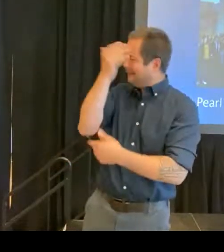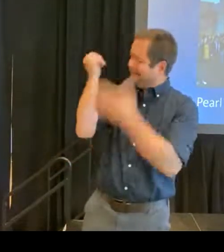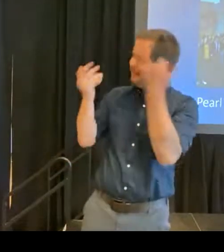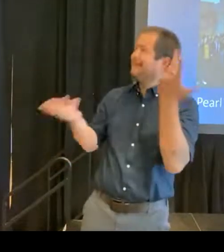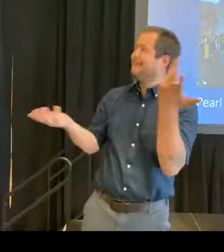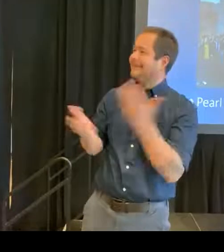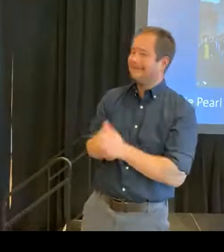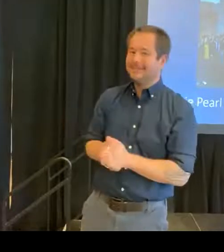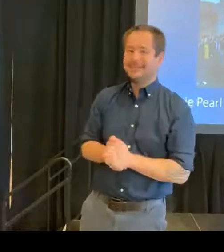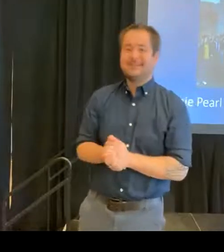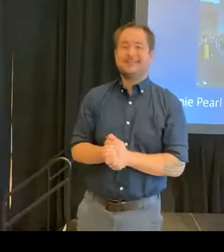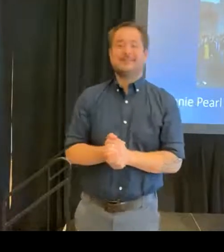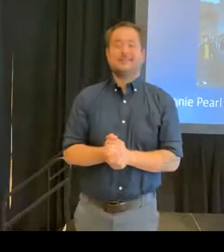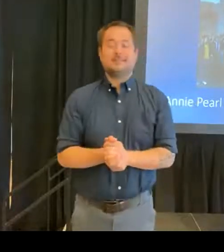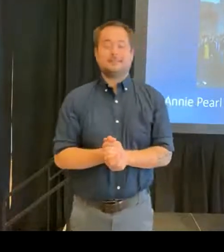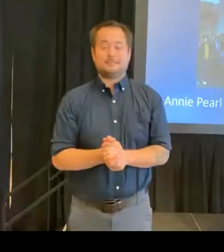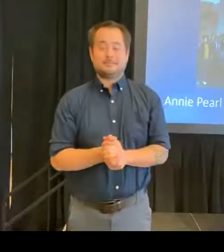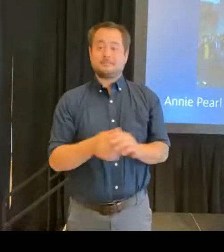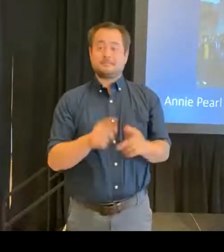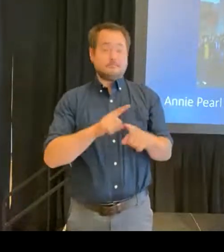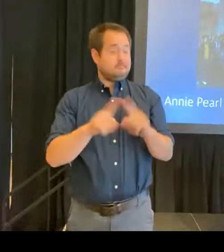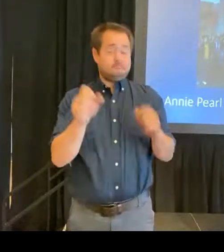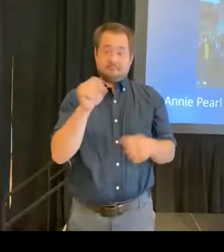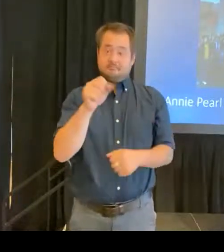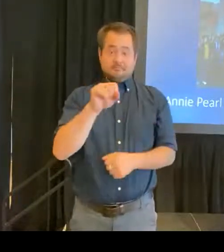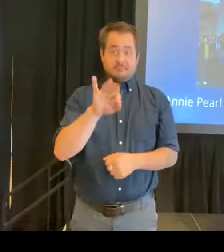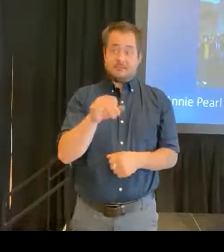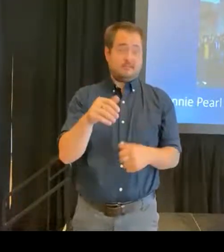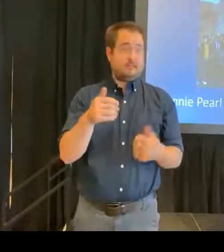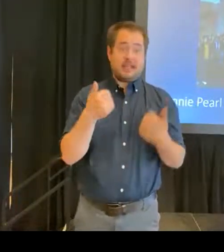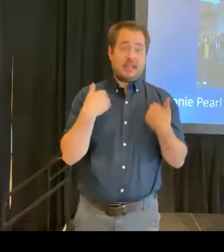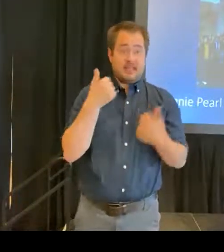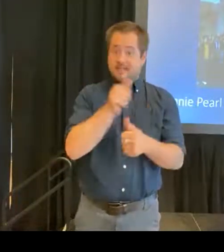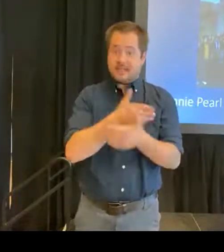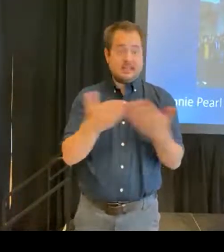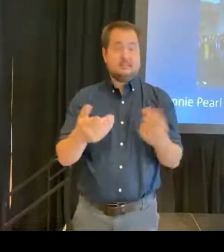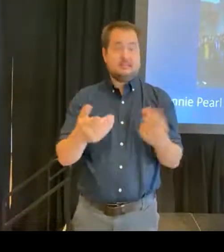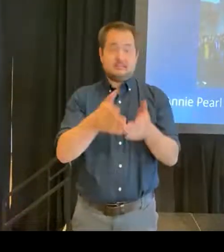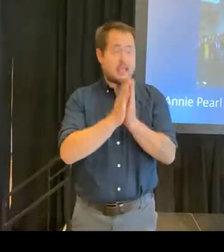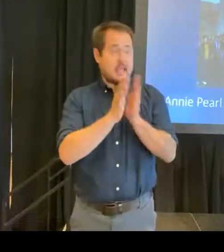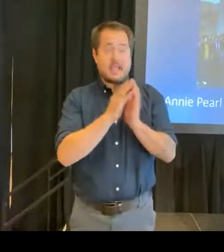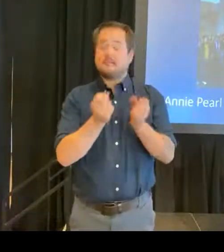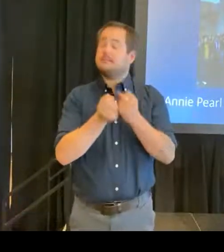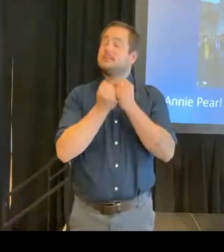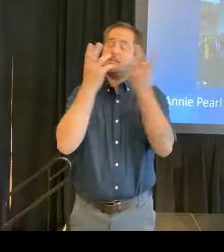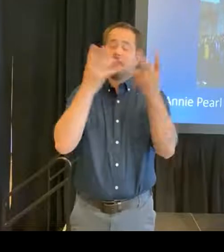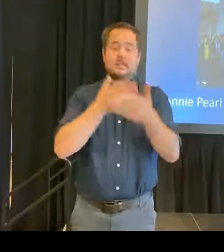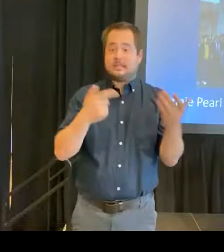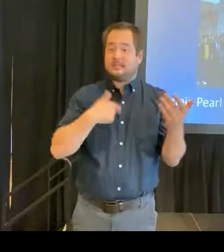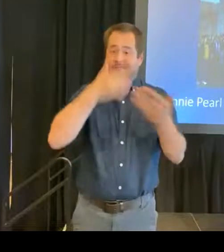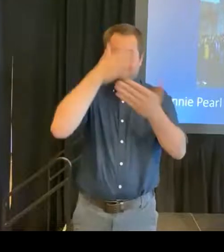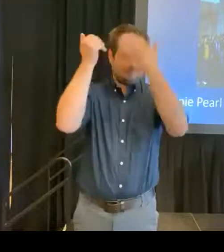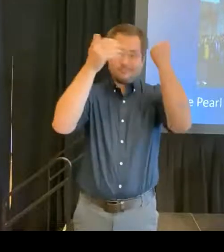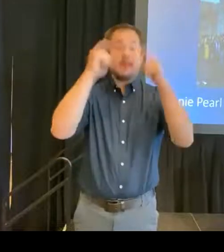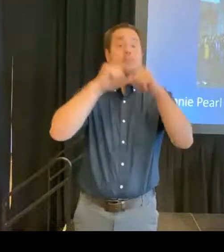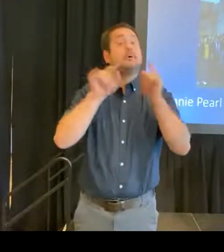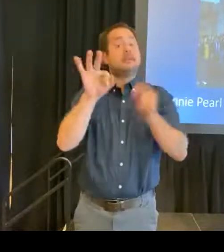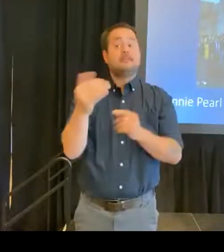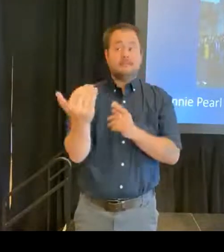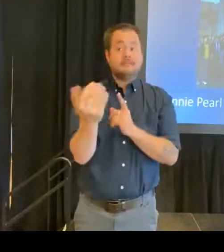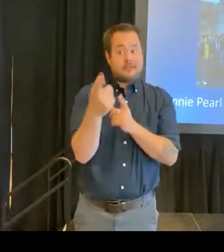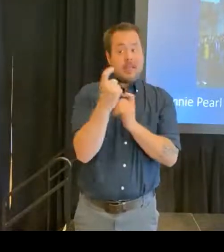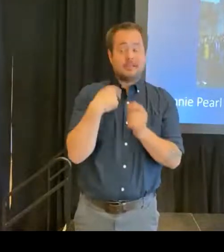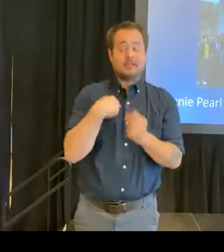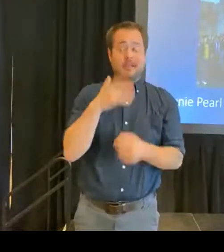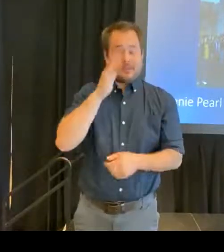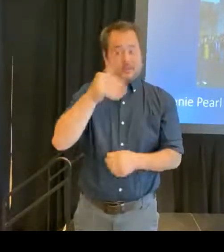But anyway, if you got any questions you need to ask me, there's a lot of stuff I've forgotten, and a lot of stuff I will remember if you ask me.